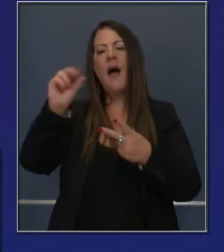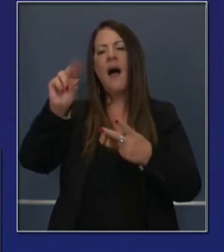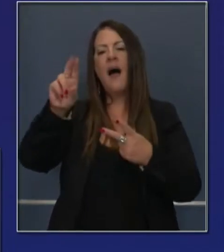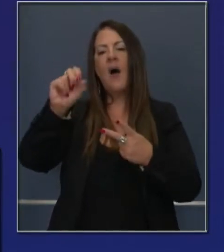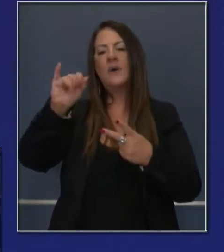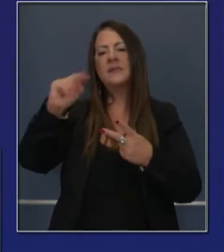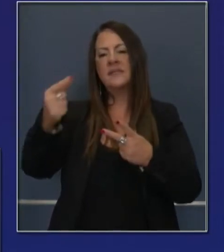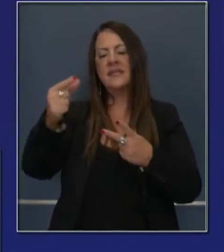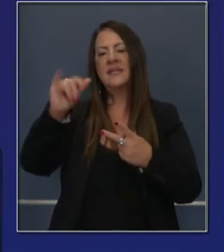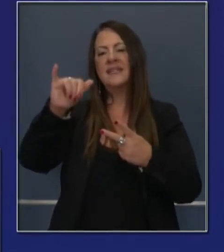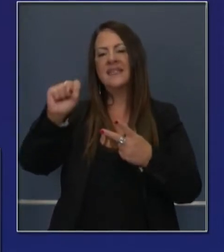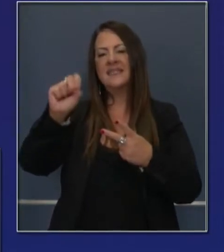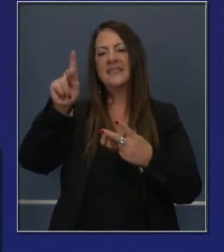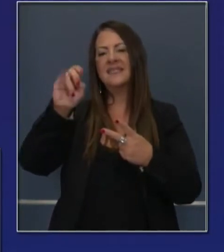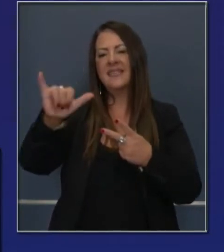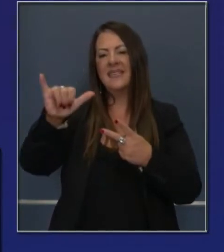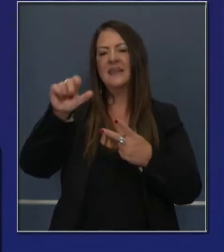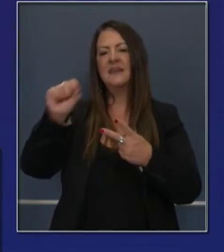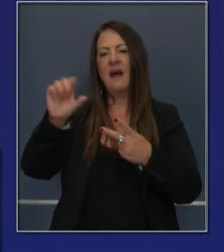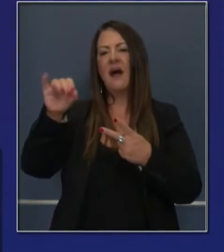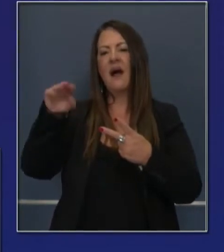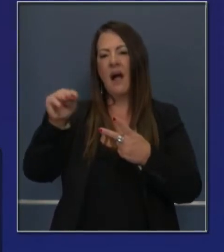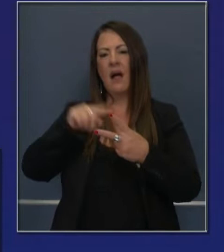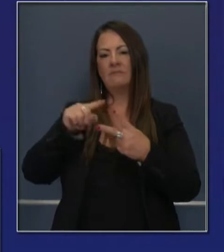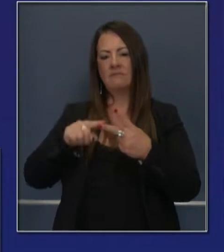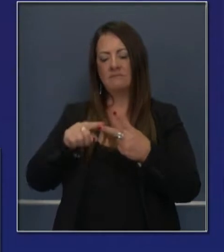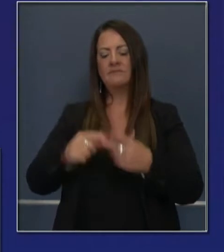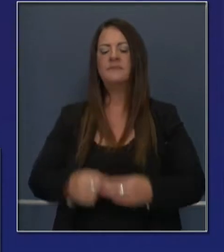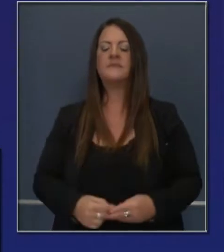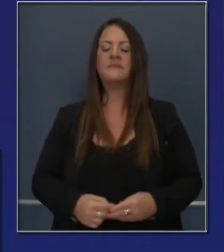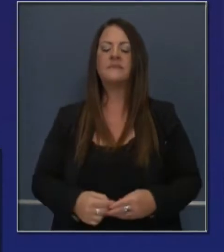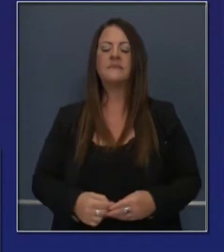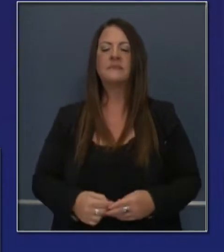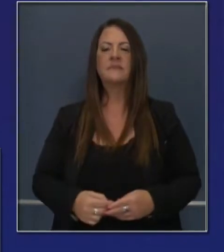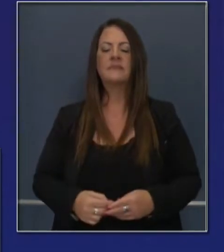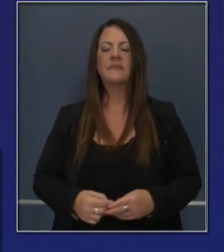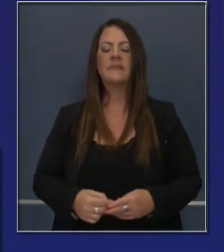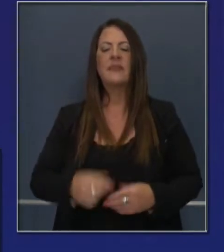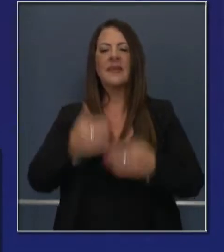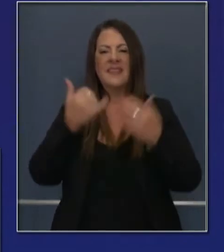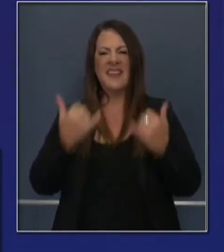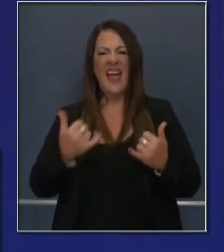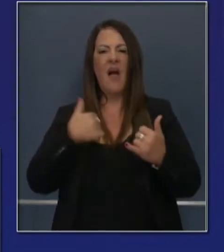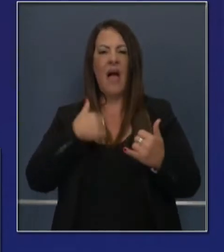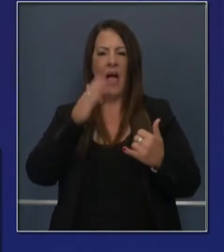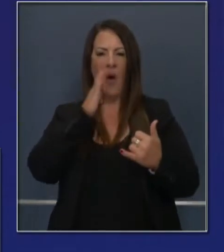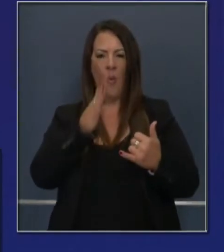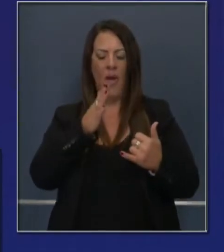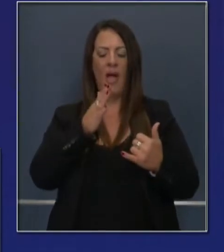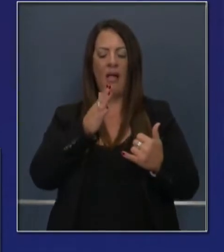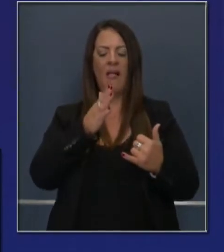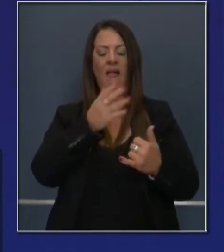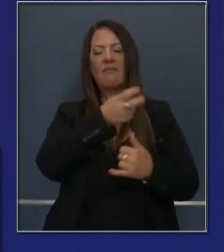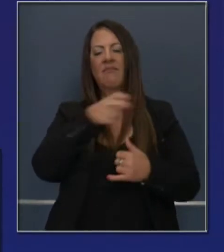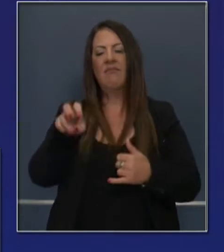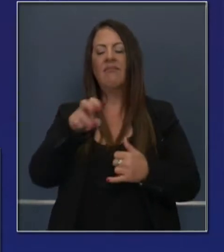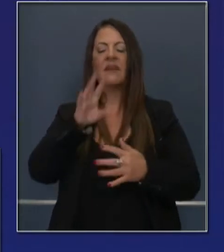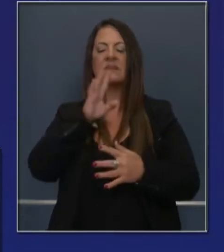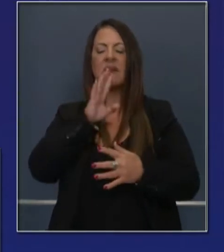housingiskey.com. And now I'd like to pivot and share some remarks in Spanish for our